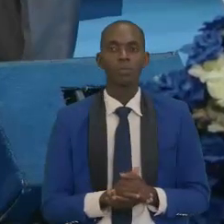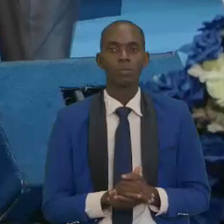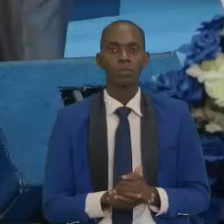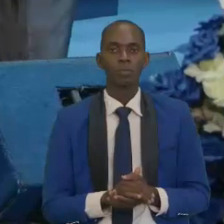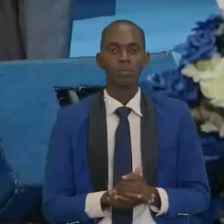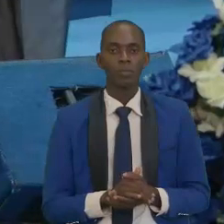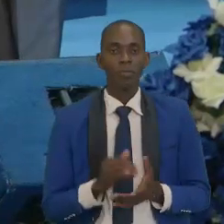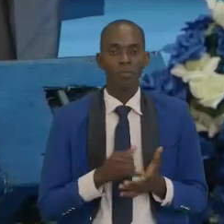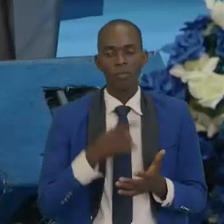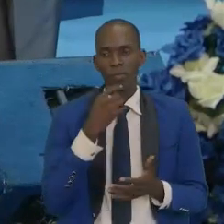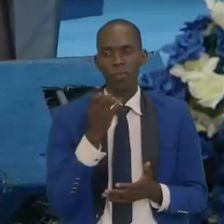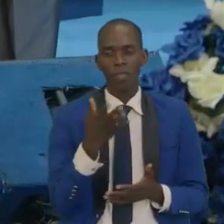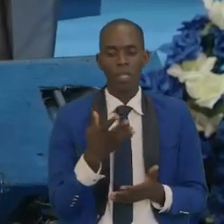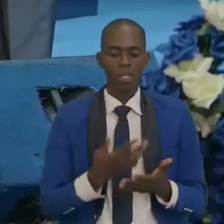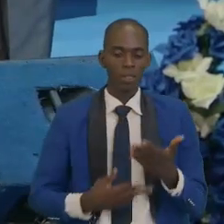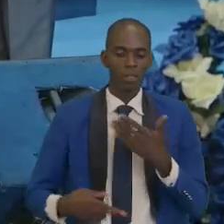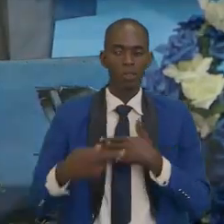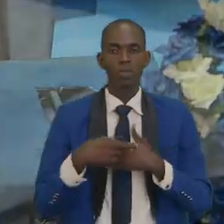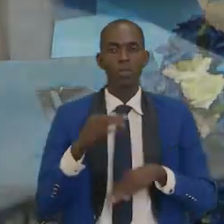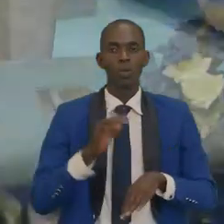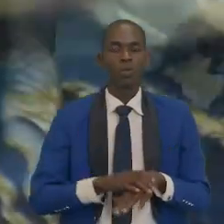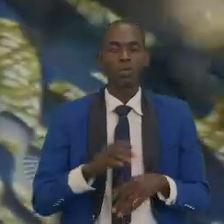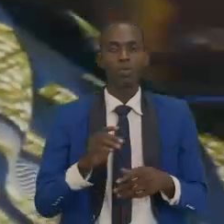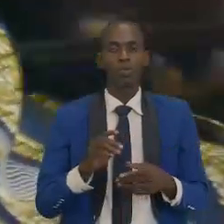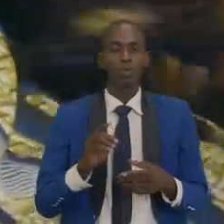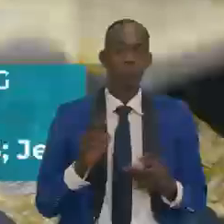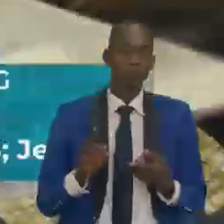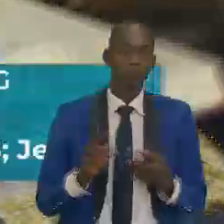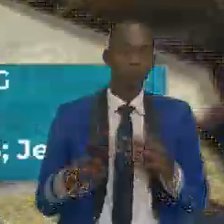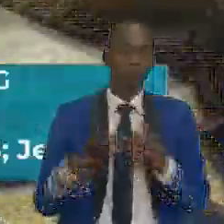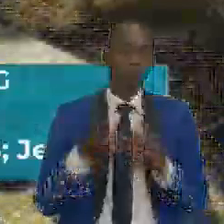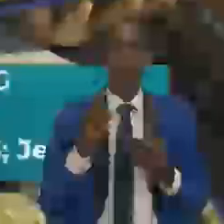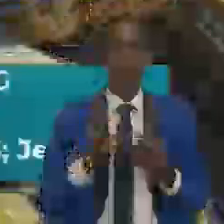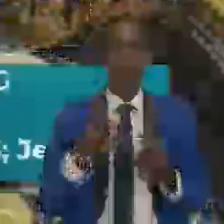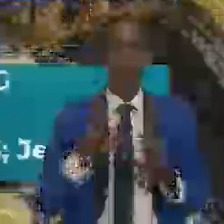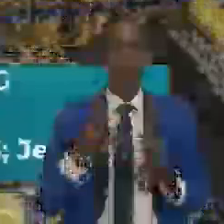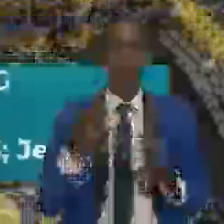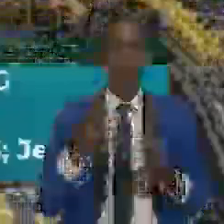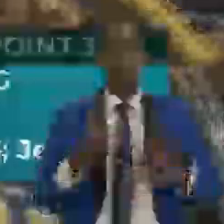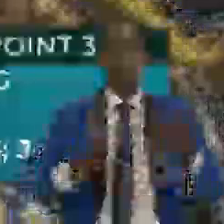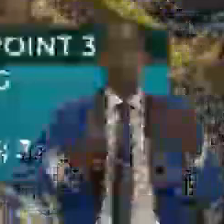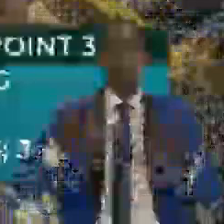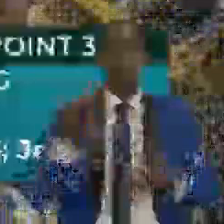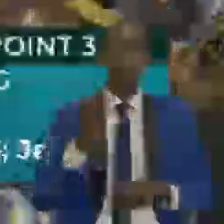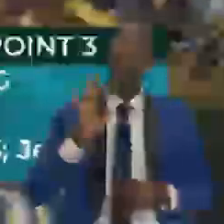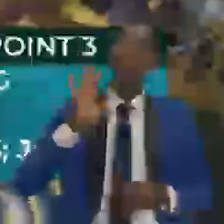It said, restore unto me the joy of thy salvation,